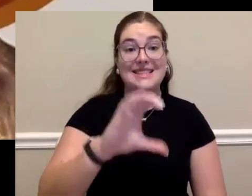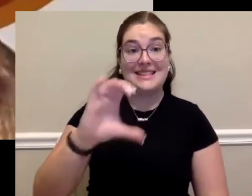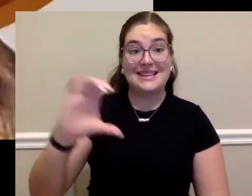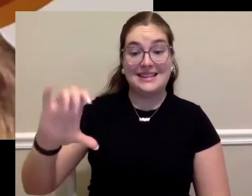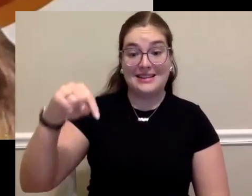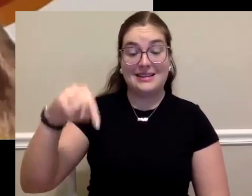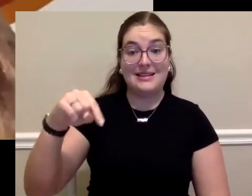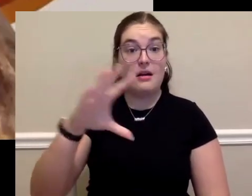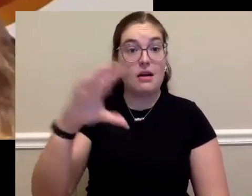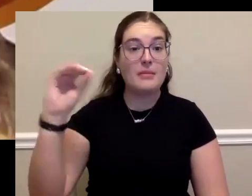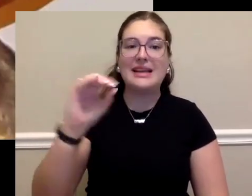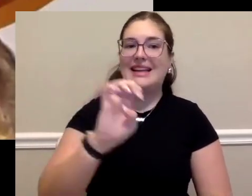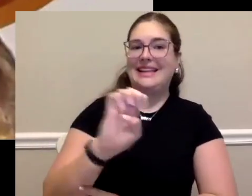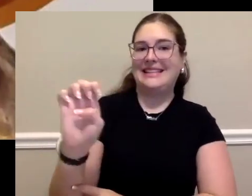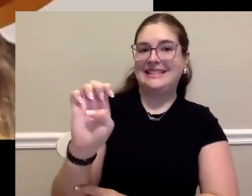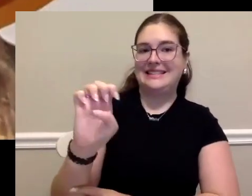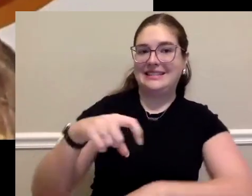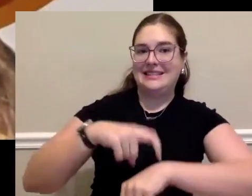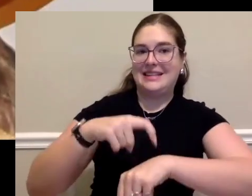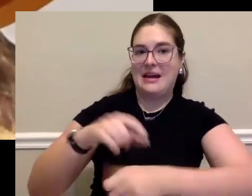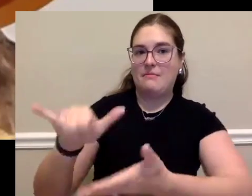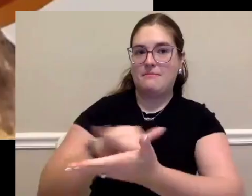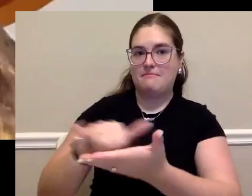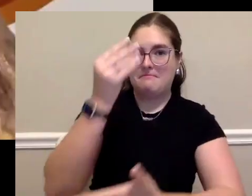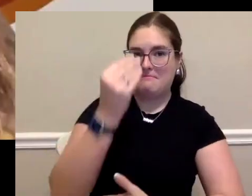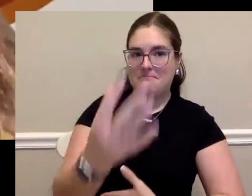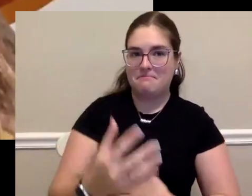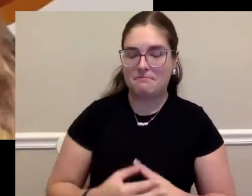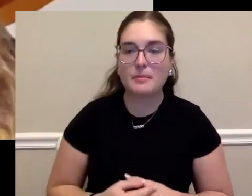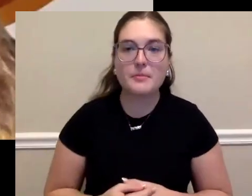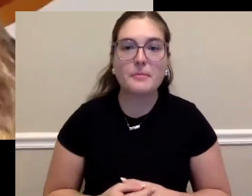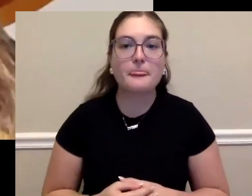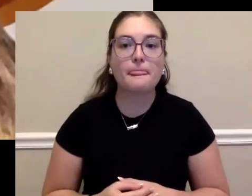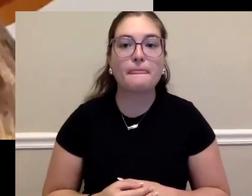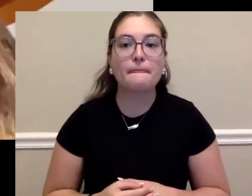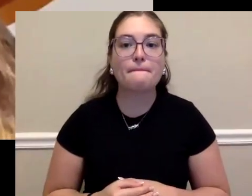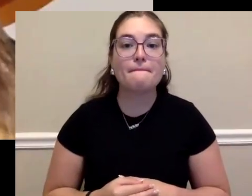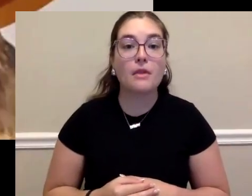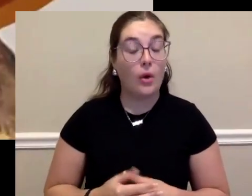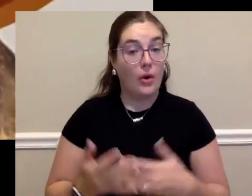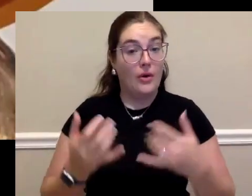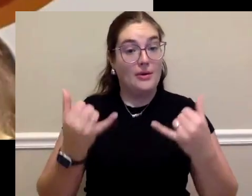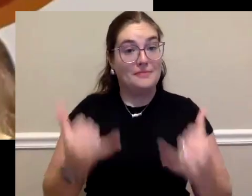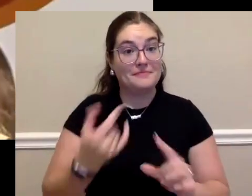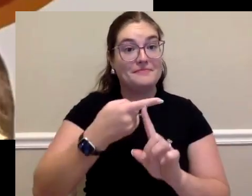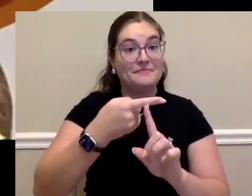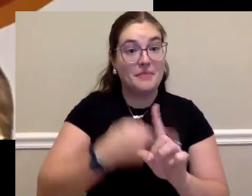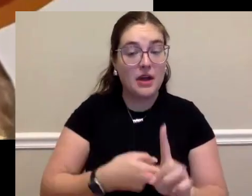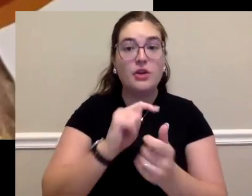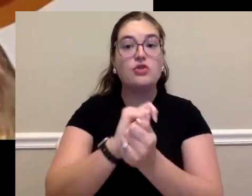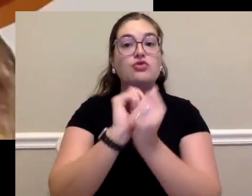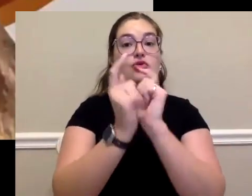on Eastern Time. Okay, on our April workshop, Translation